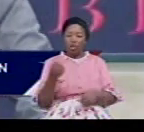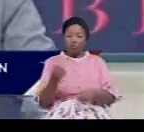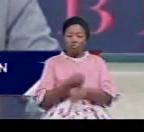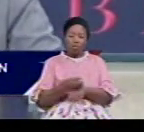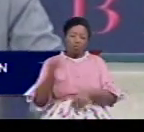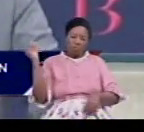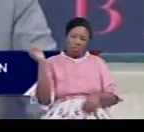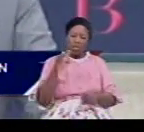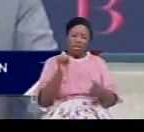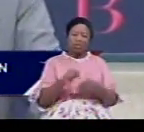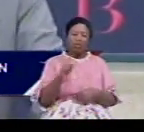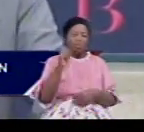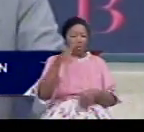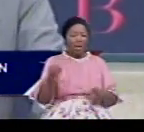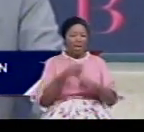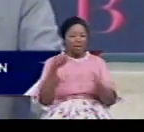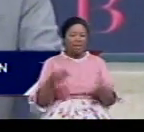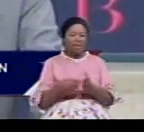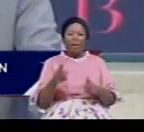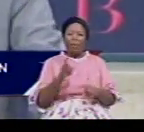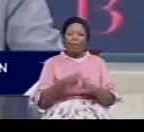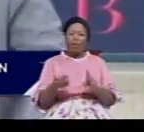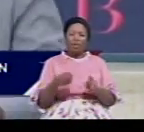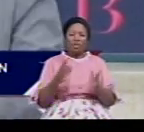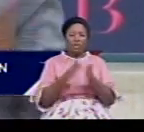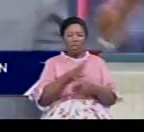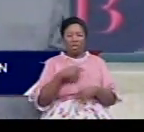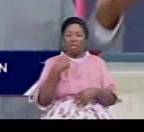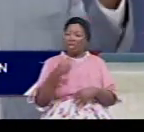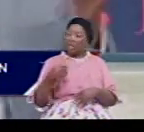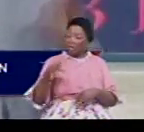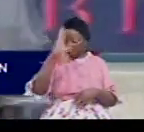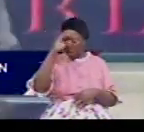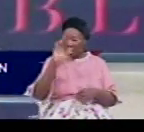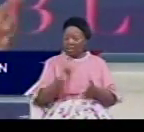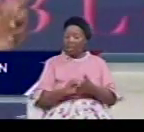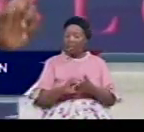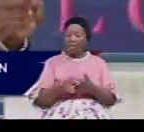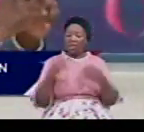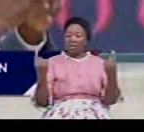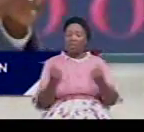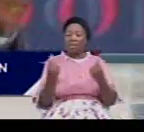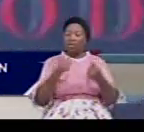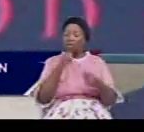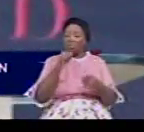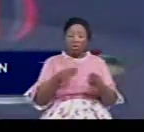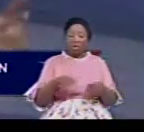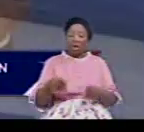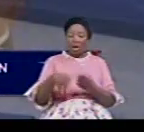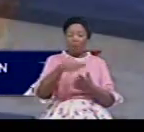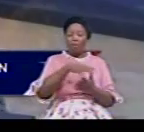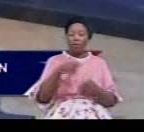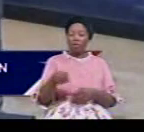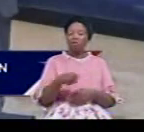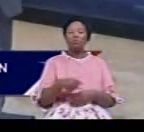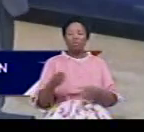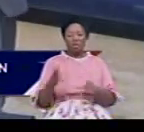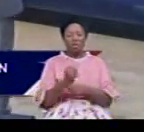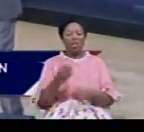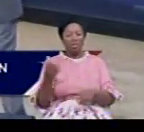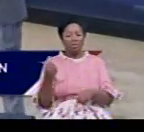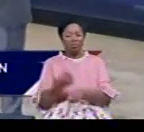he that has no sin among you, pick up the first stone. Understand,